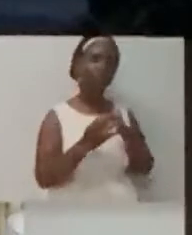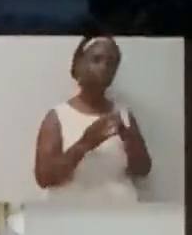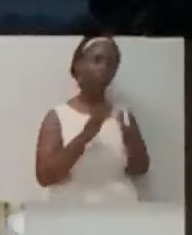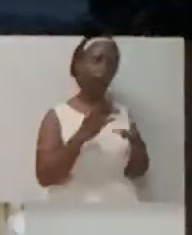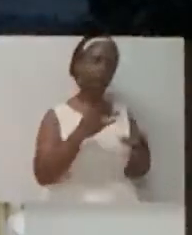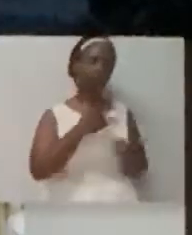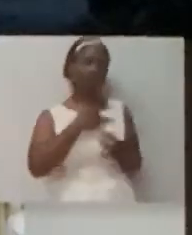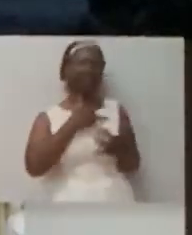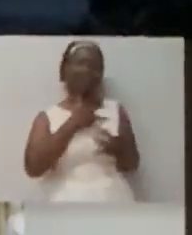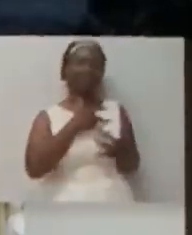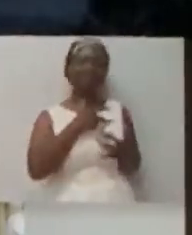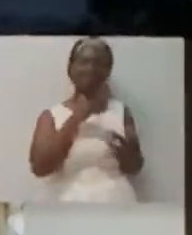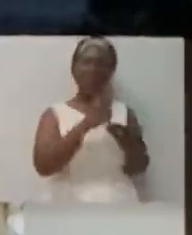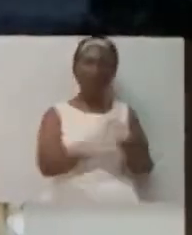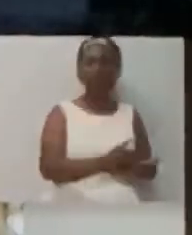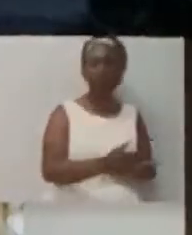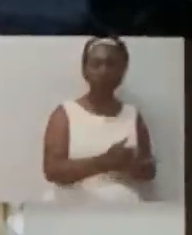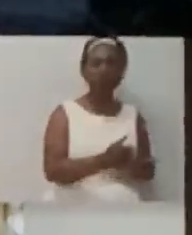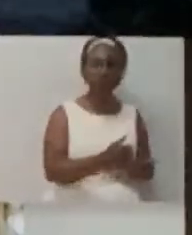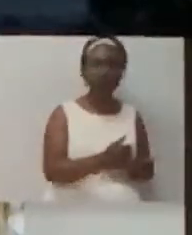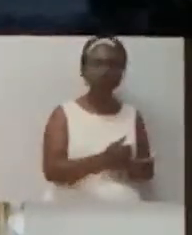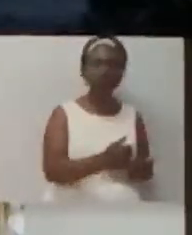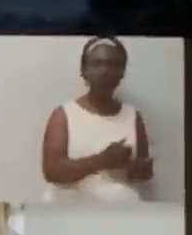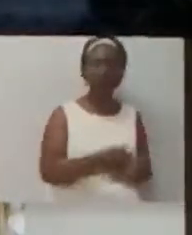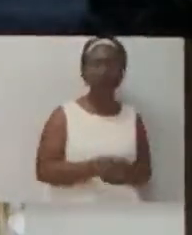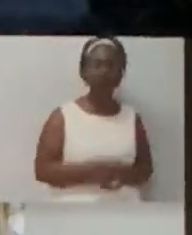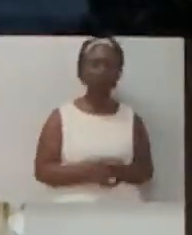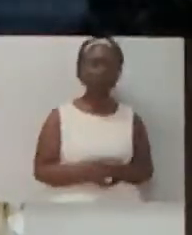on heart and health.